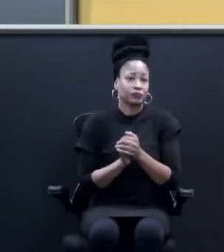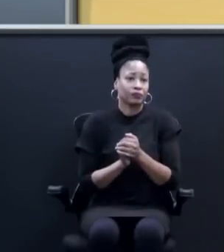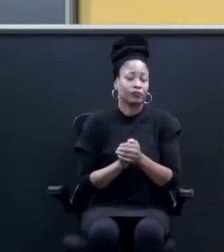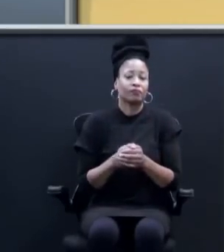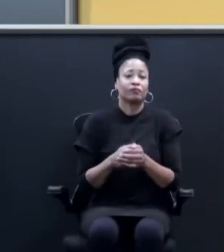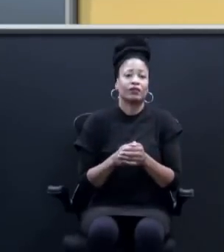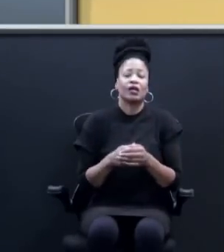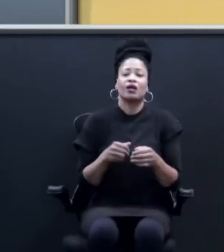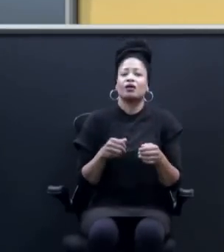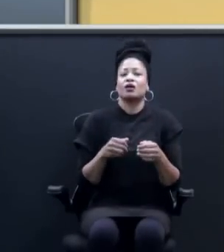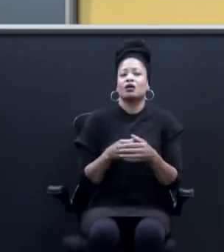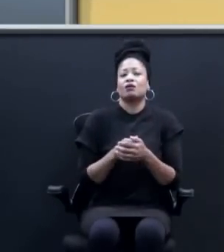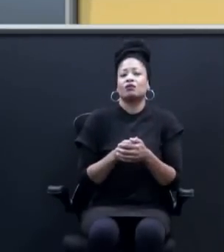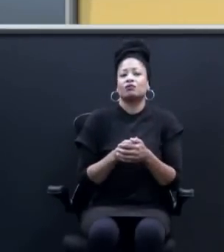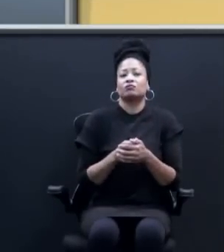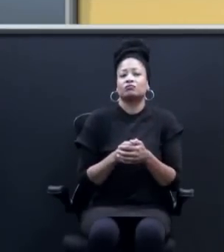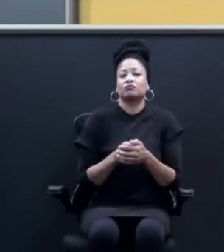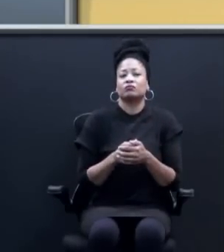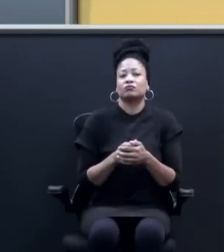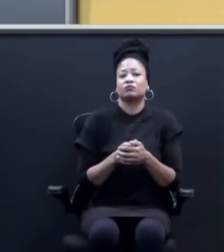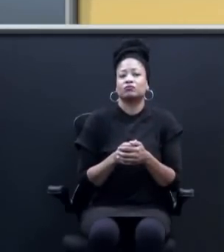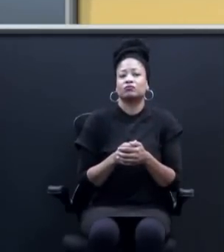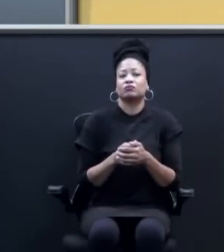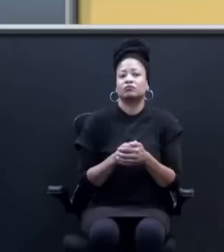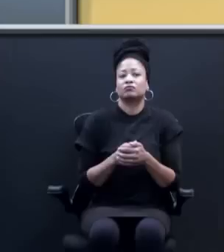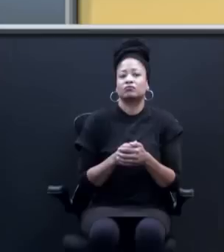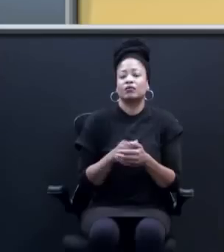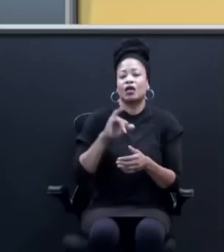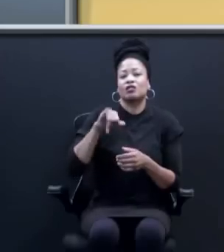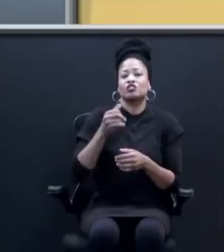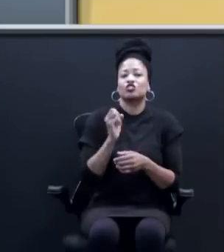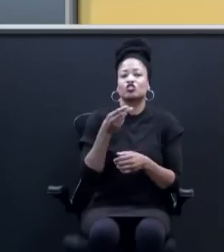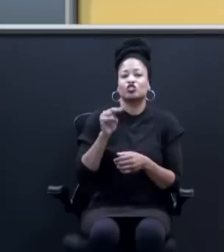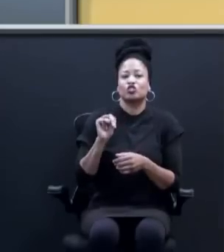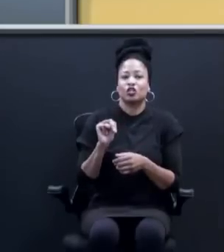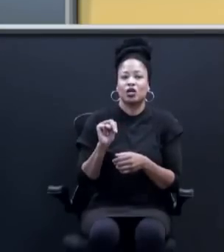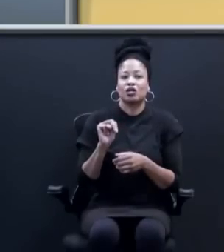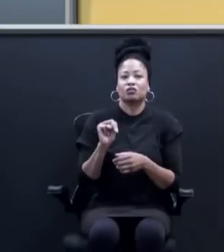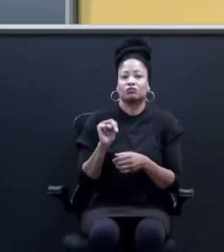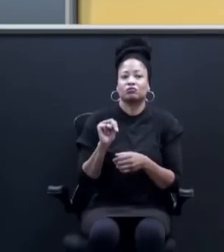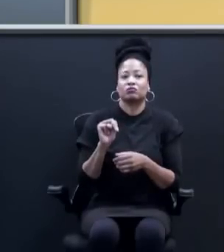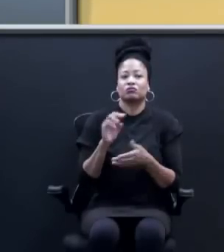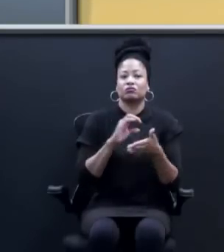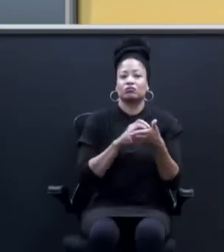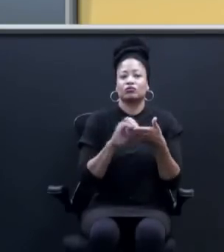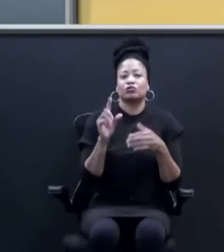do on the first day of the week. John 20, St. John chapter